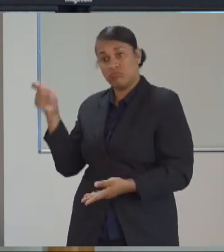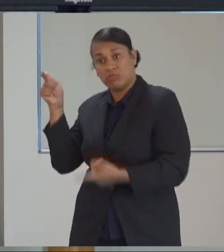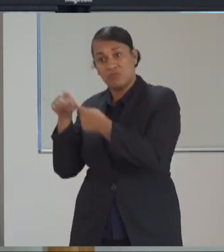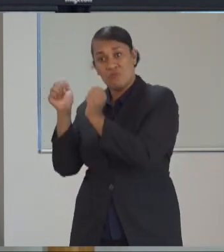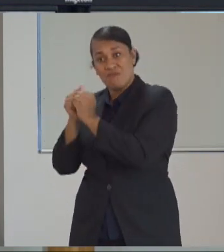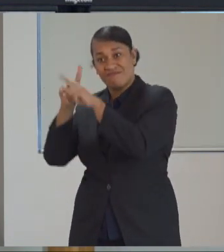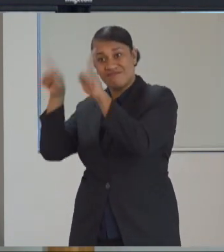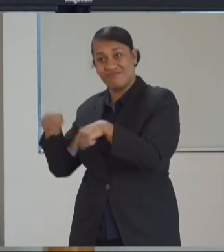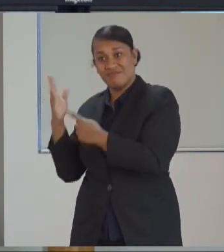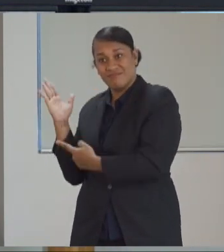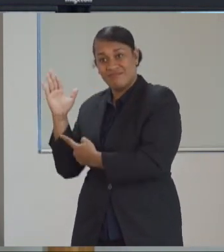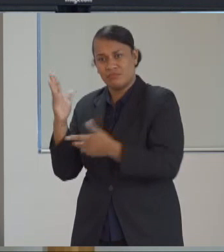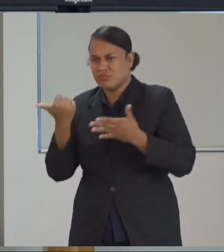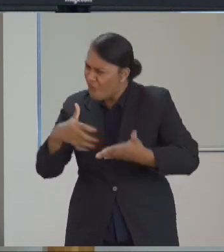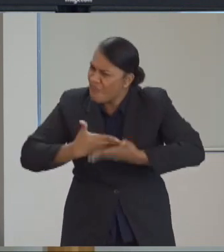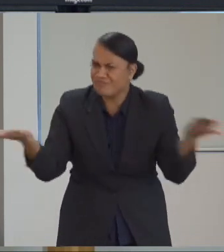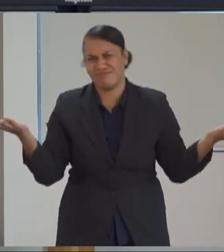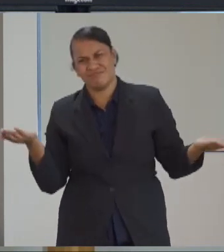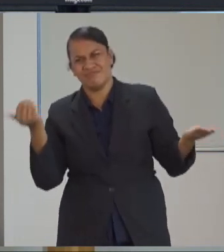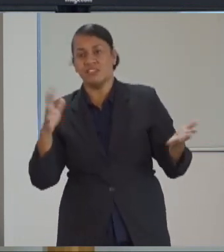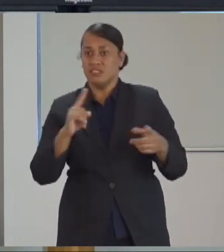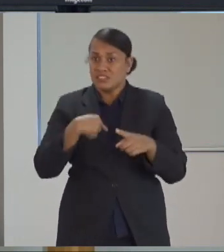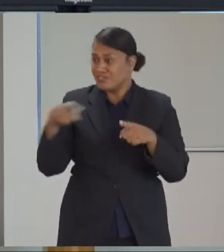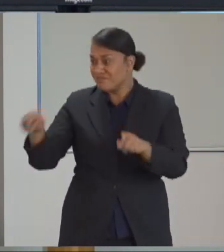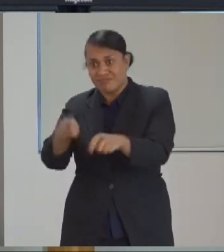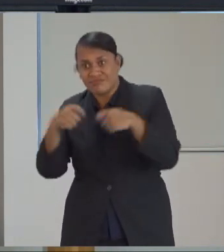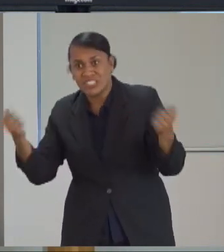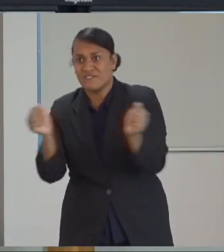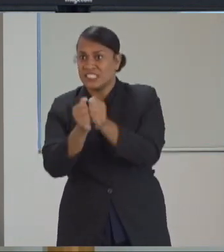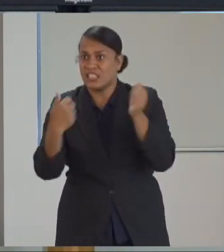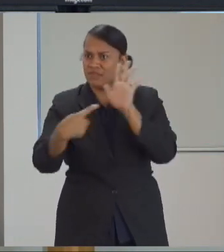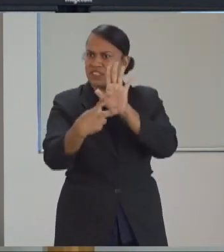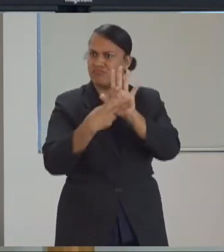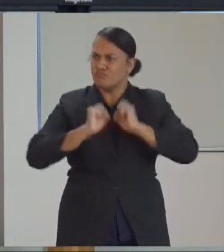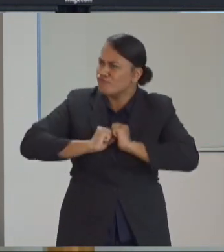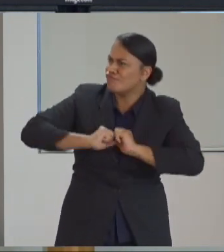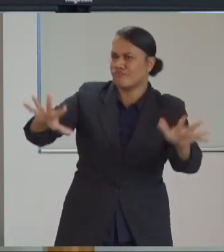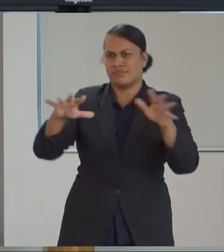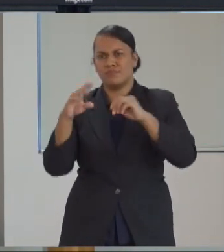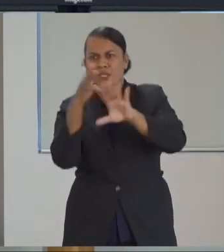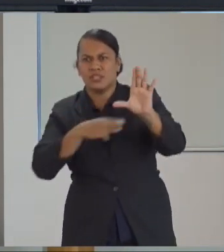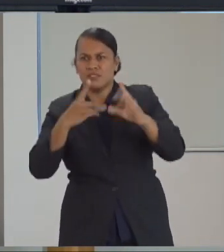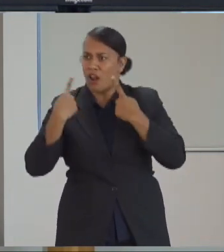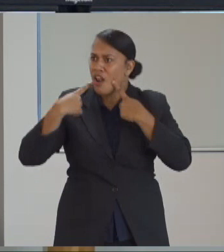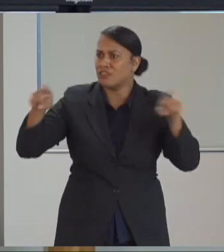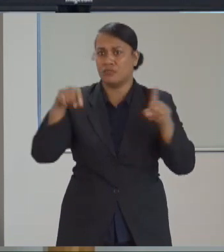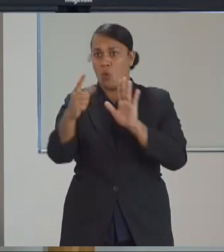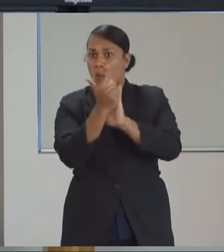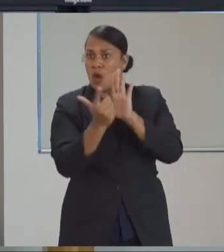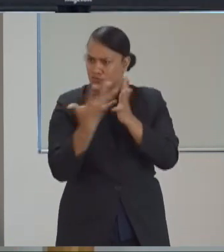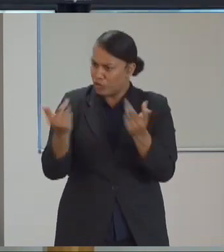everybody. The reality of the matter is that if you look at the specific notices under this gazette that has been